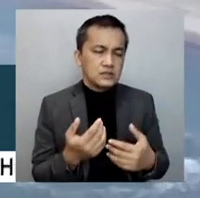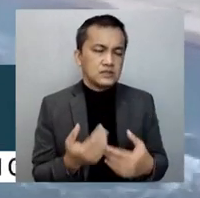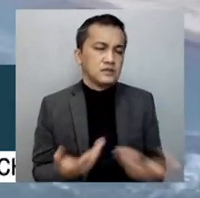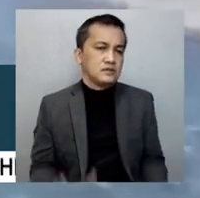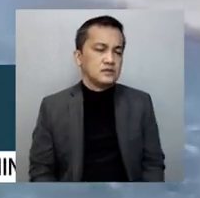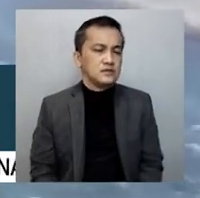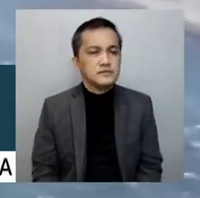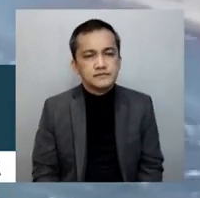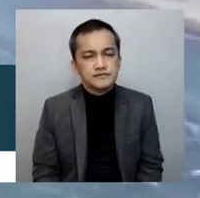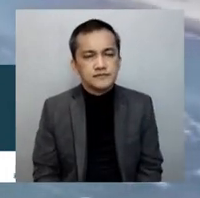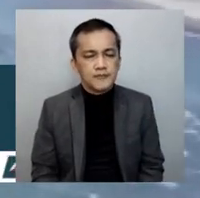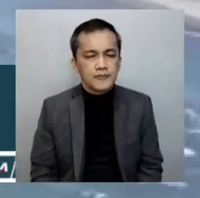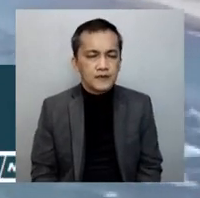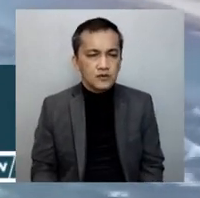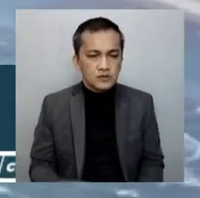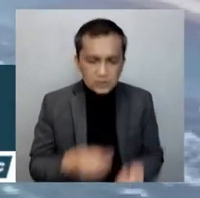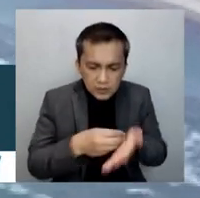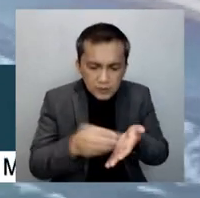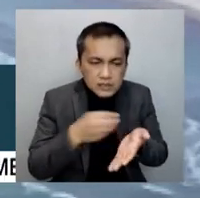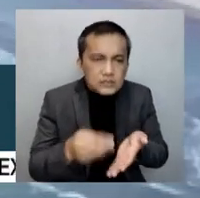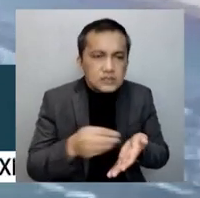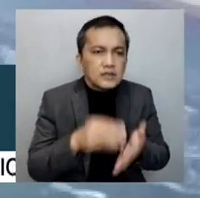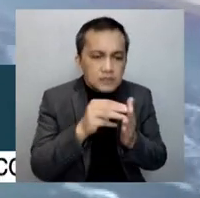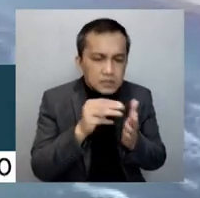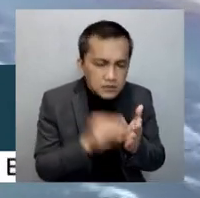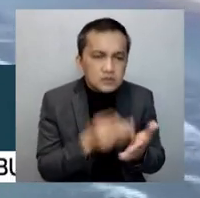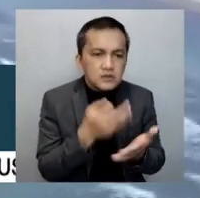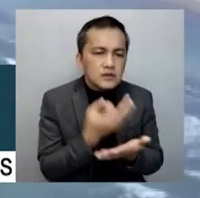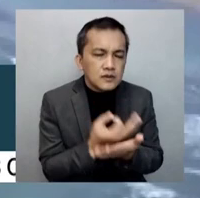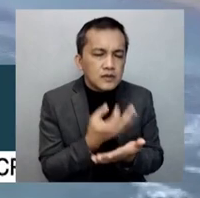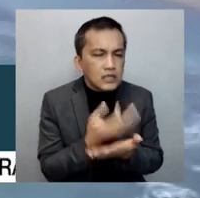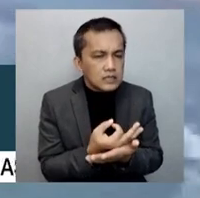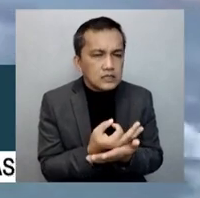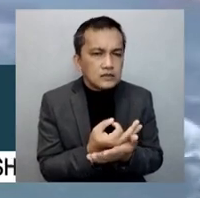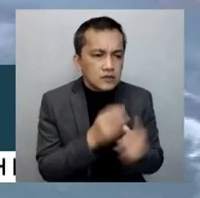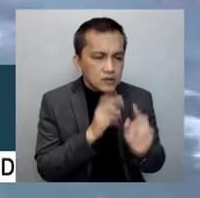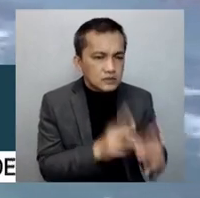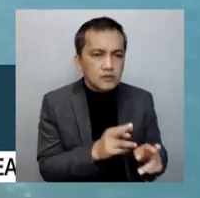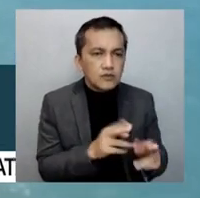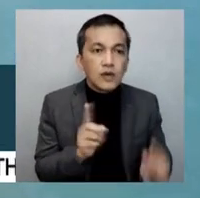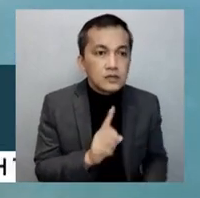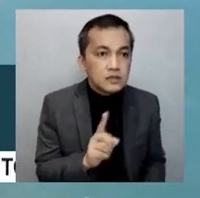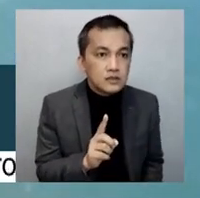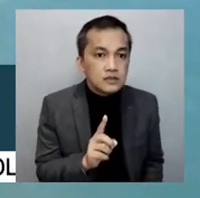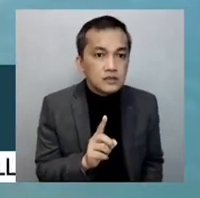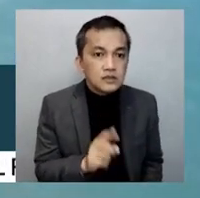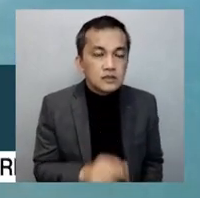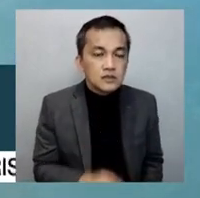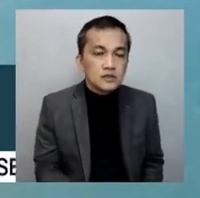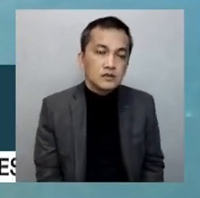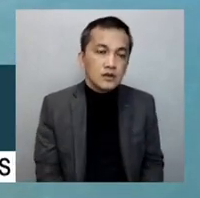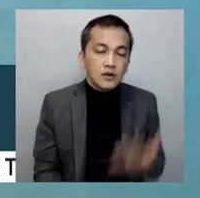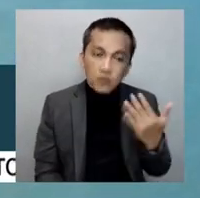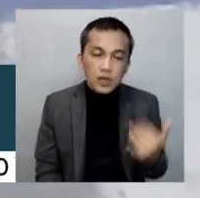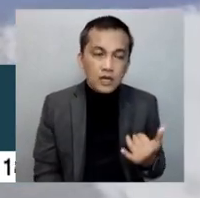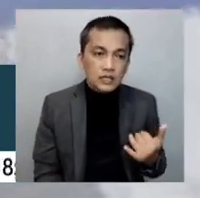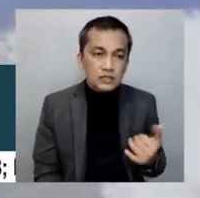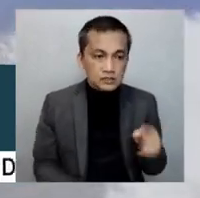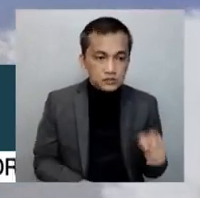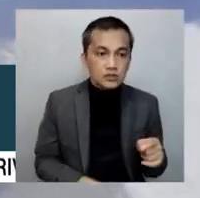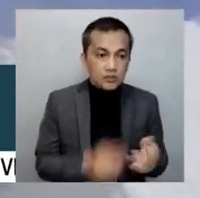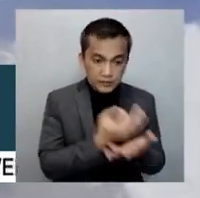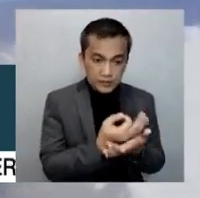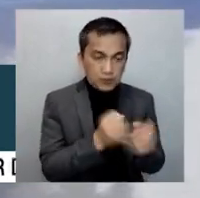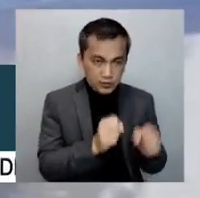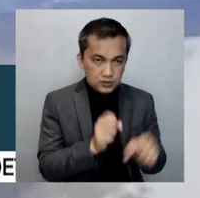So we are spending millions and millions of pesos for response for what? While we can use the fund